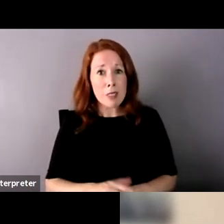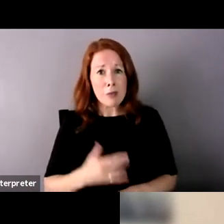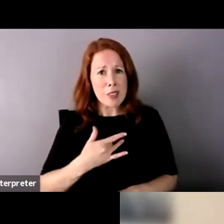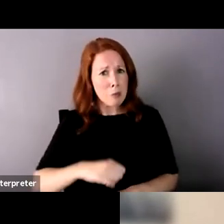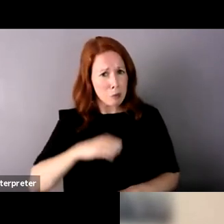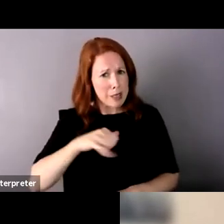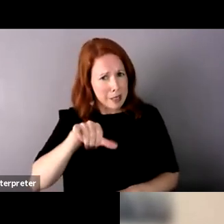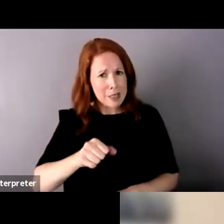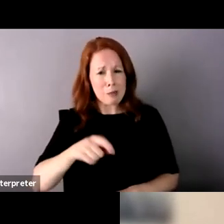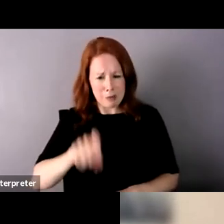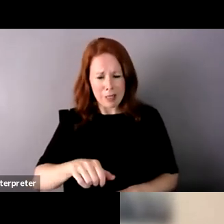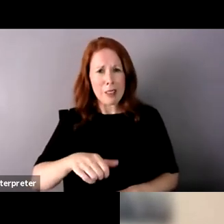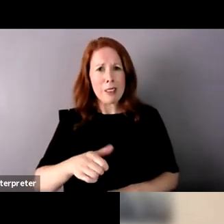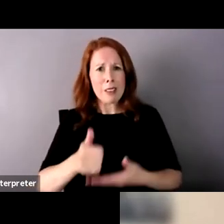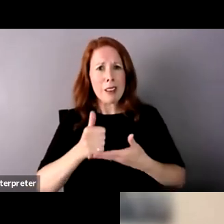of